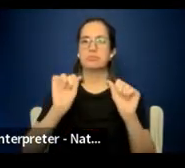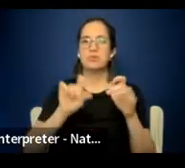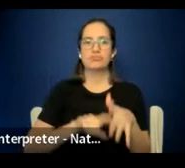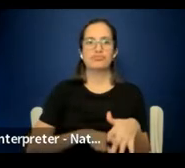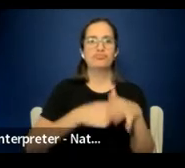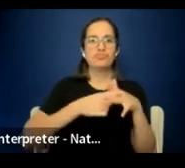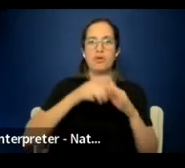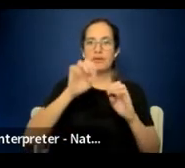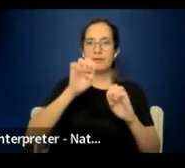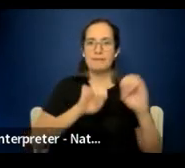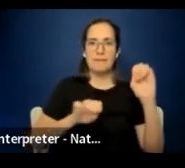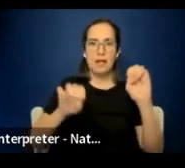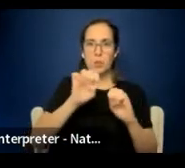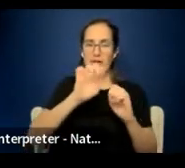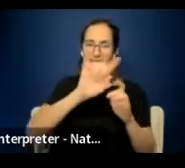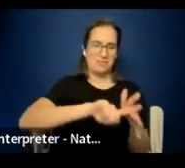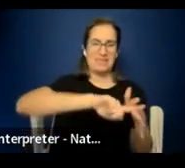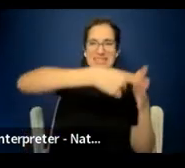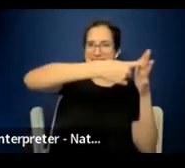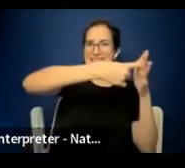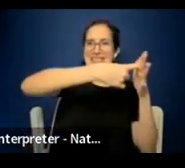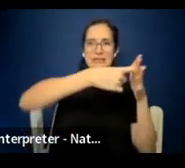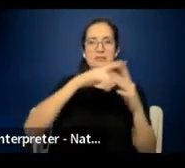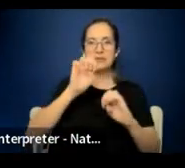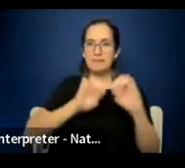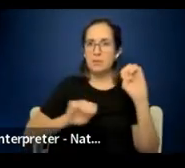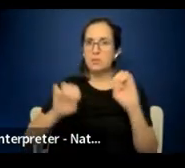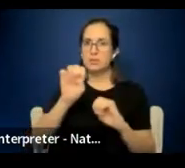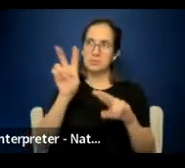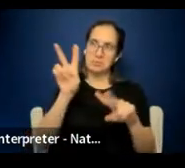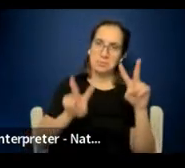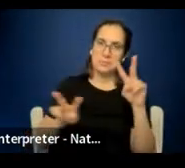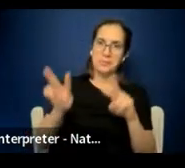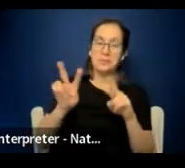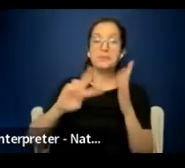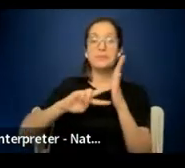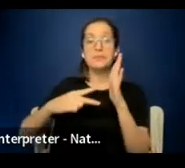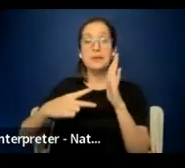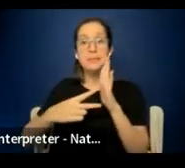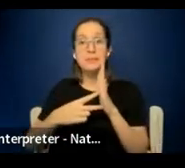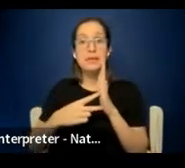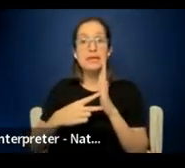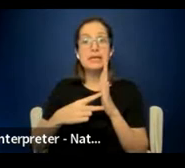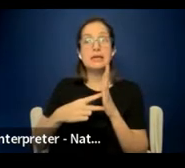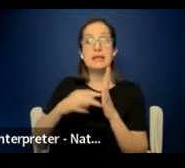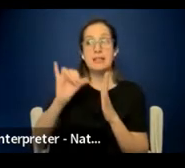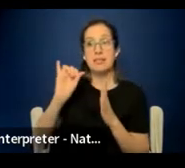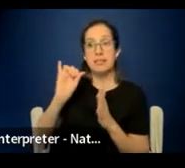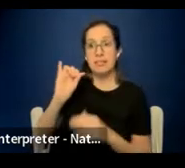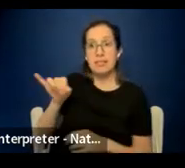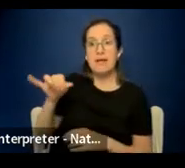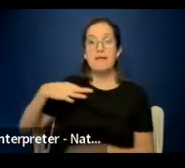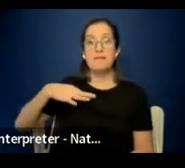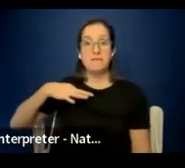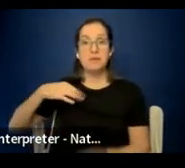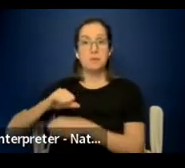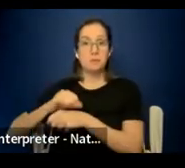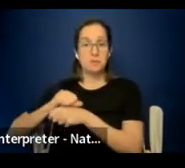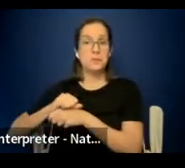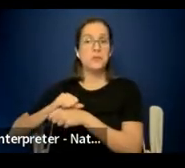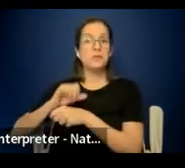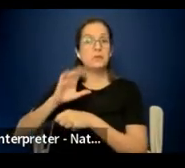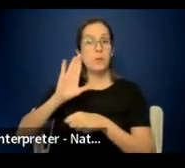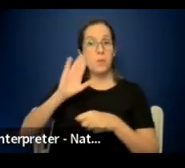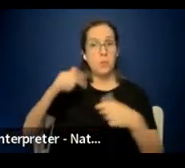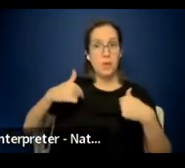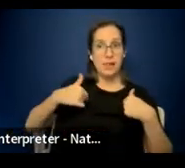that opportunity. Am I going to check in with my volunteer, you know, every month to ask them, you know, a short set of questions about how it's going?